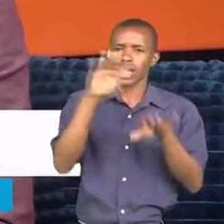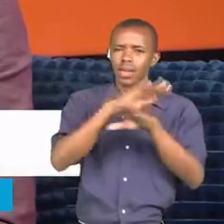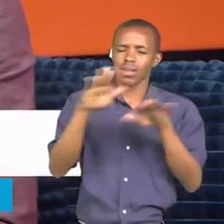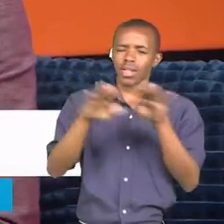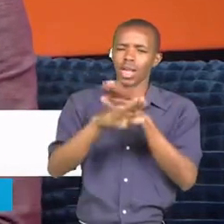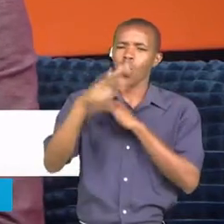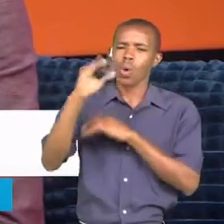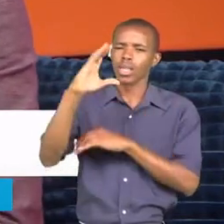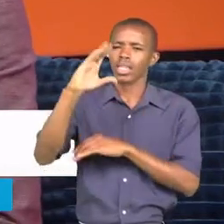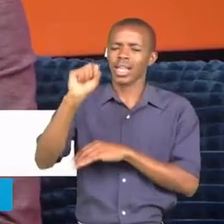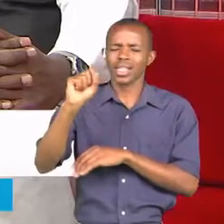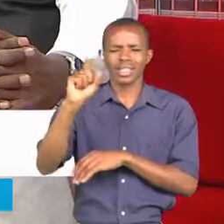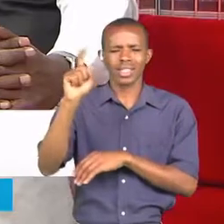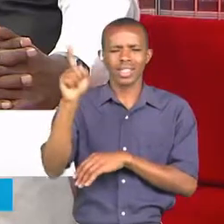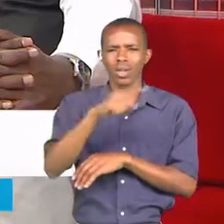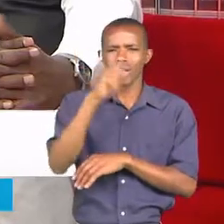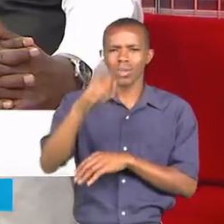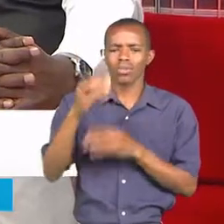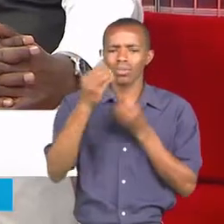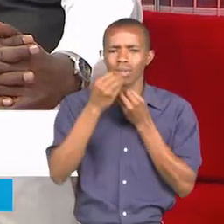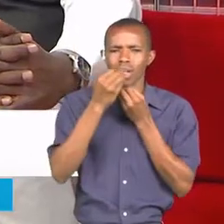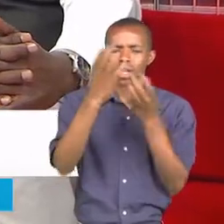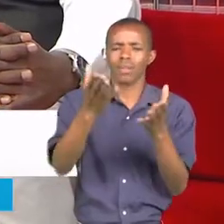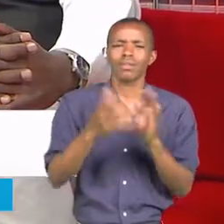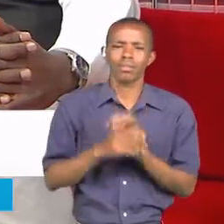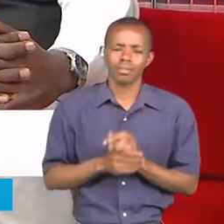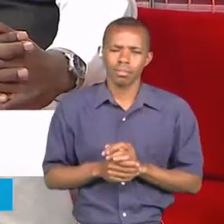wrong information? Well,